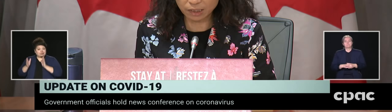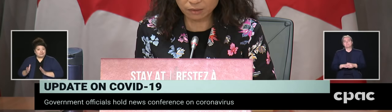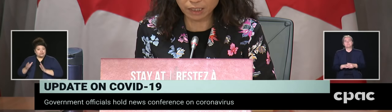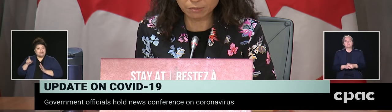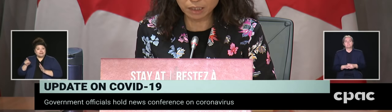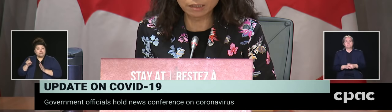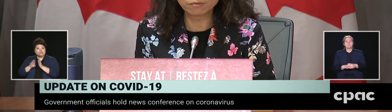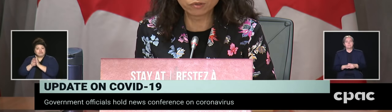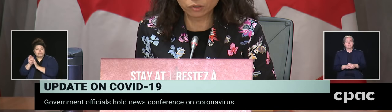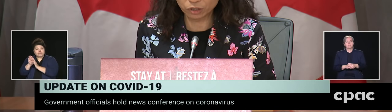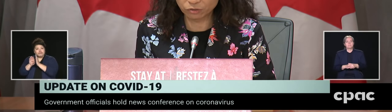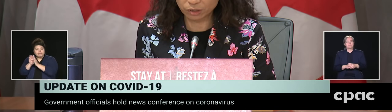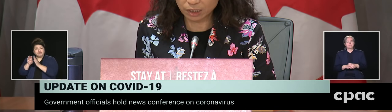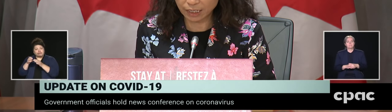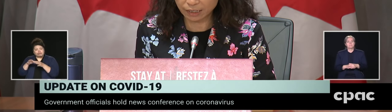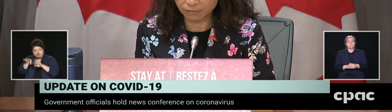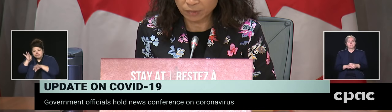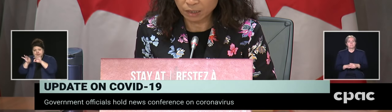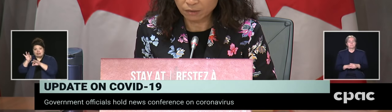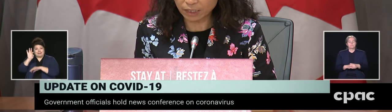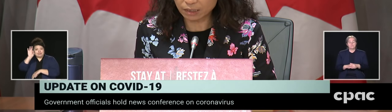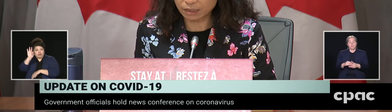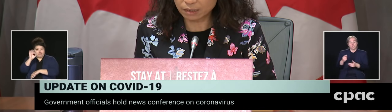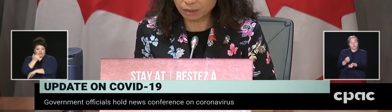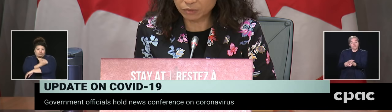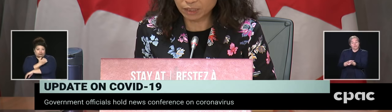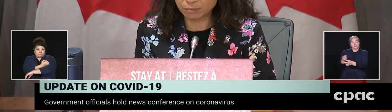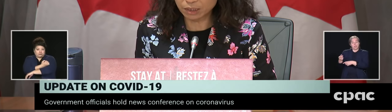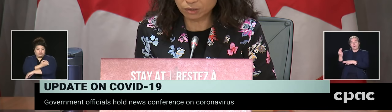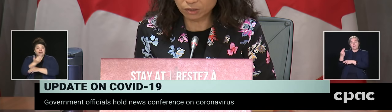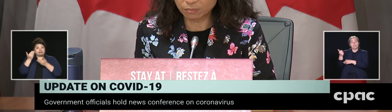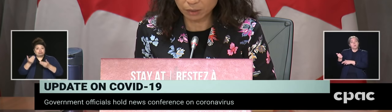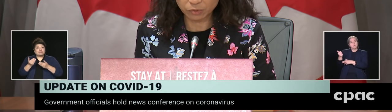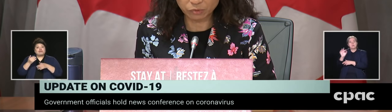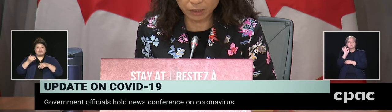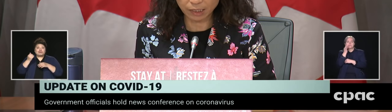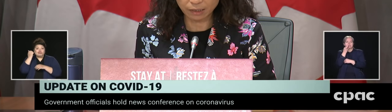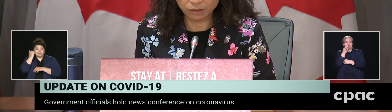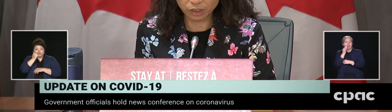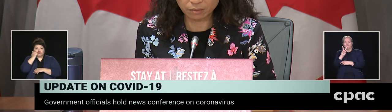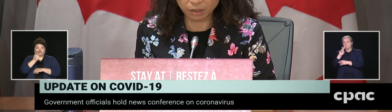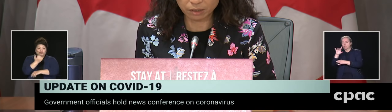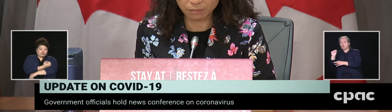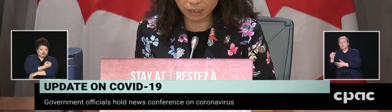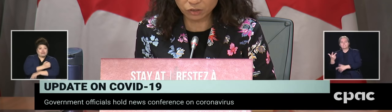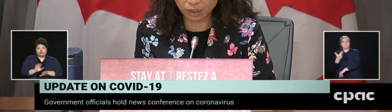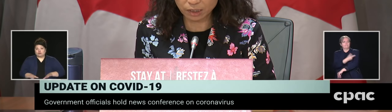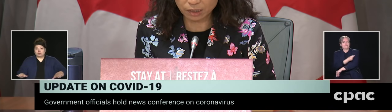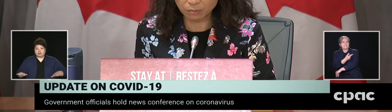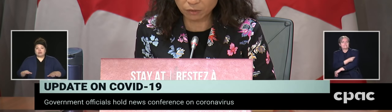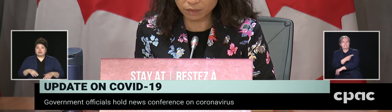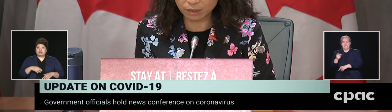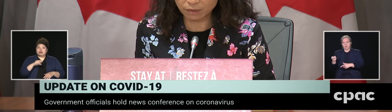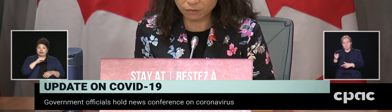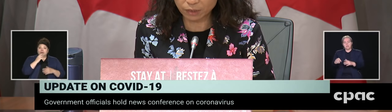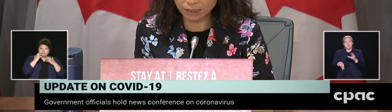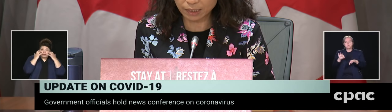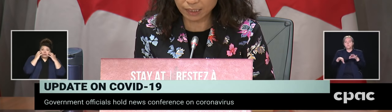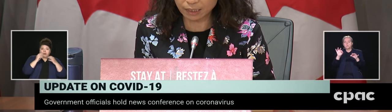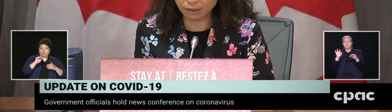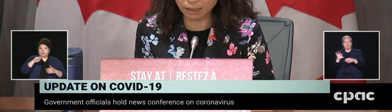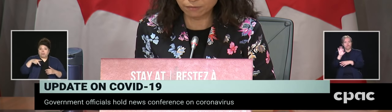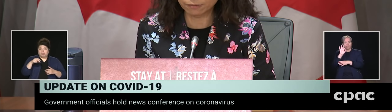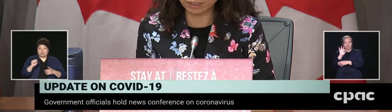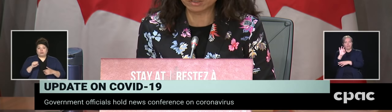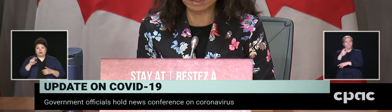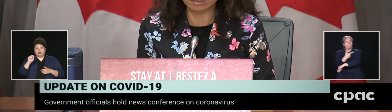grieving. Recommended for children today. Vaccines that prevent measles, mumps, rubella, chickenpox, meningitis, Haemophilus influenza,